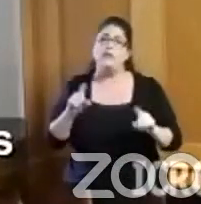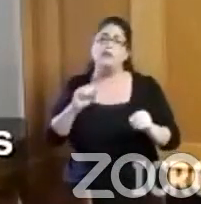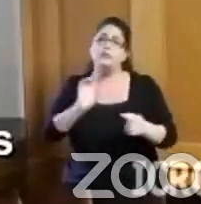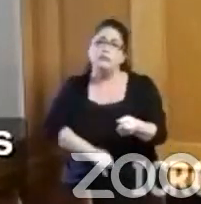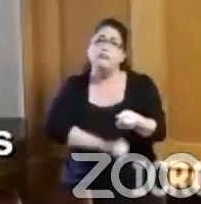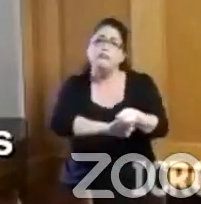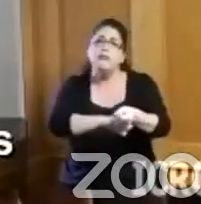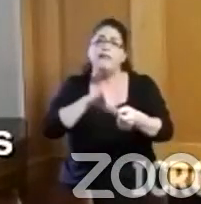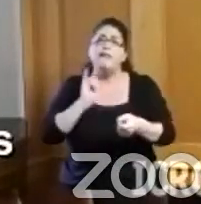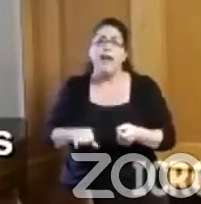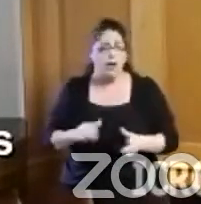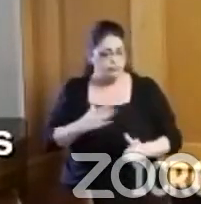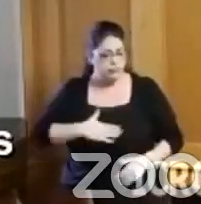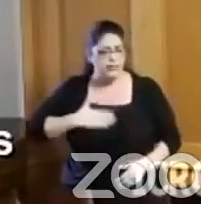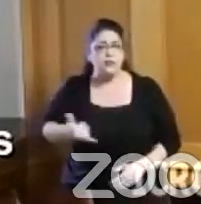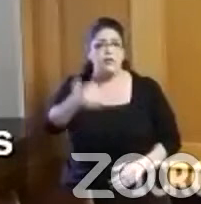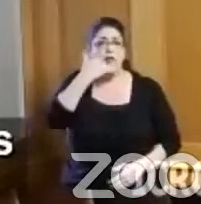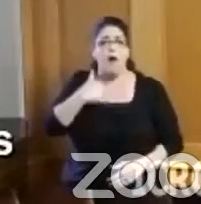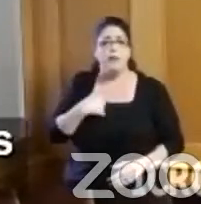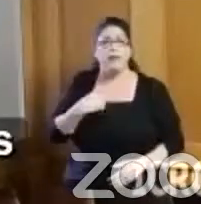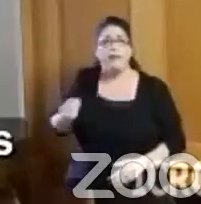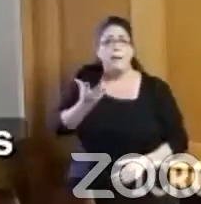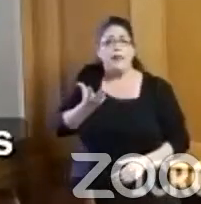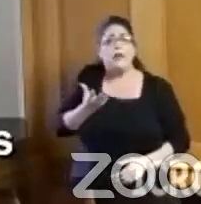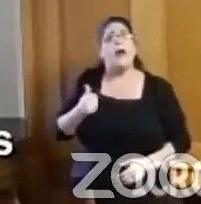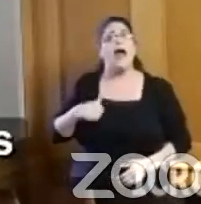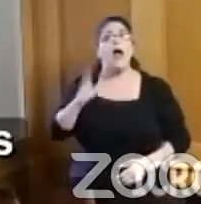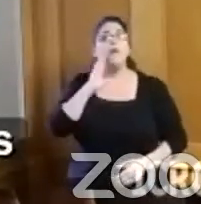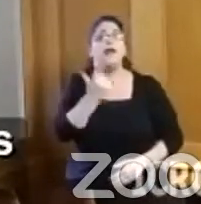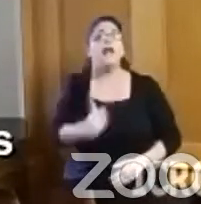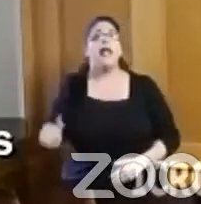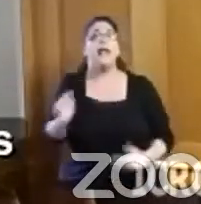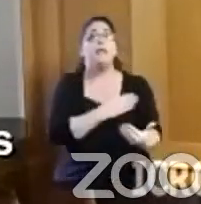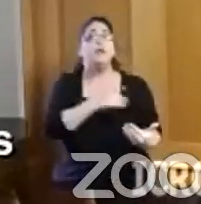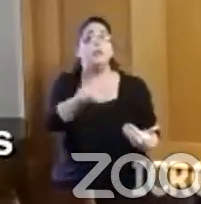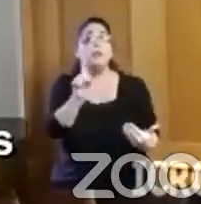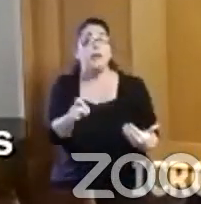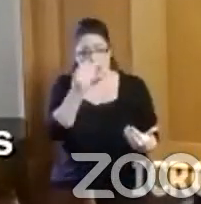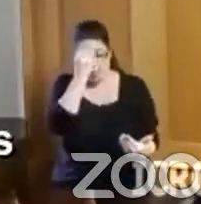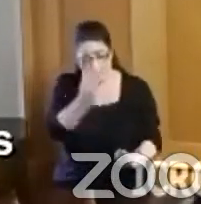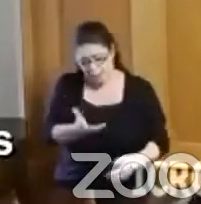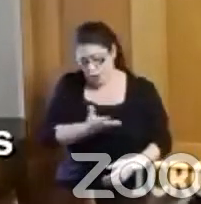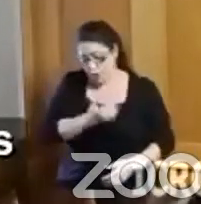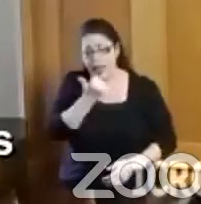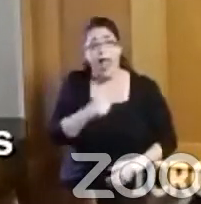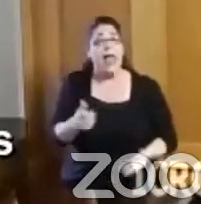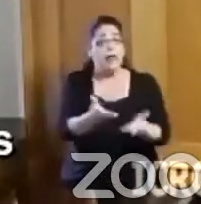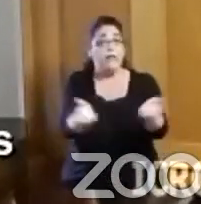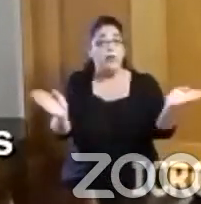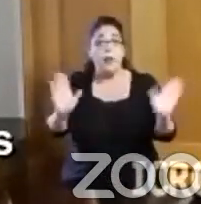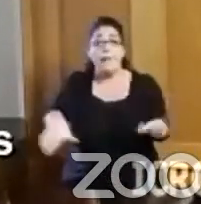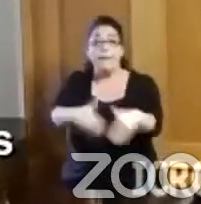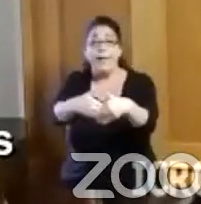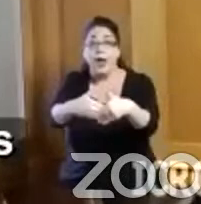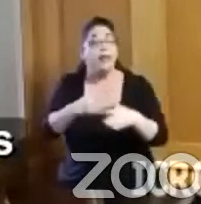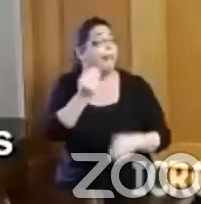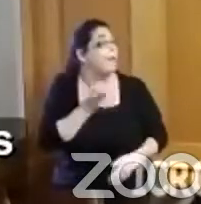in this effort, please call me, let me know any music that you need. Please let me know. Any of you getting married, having